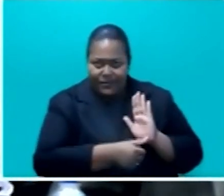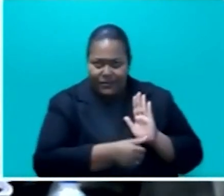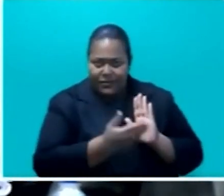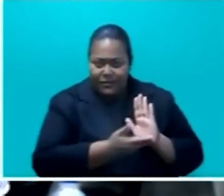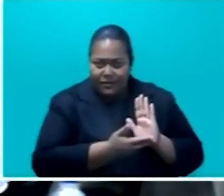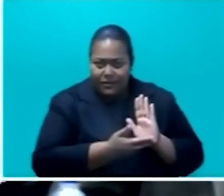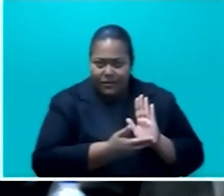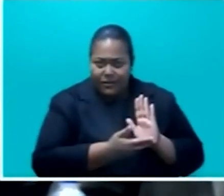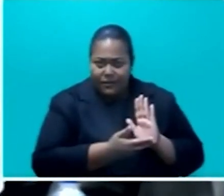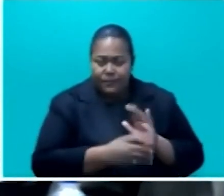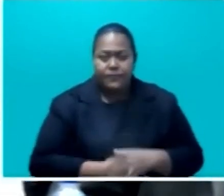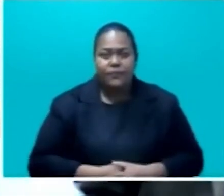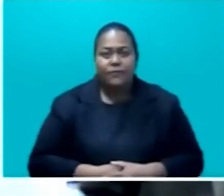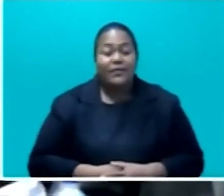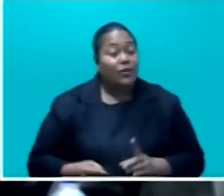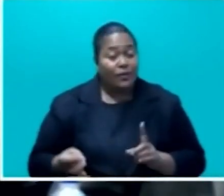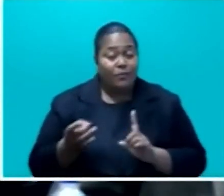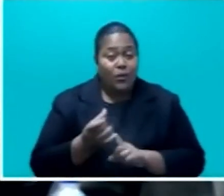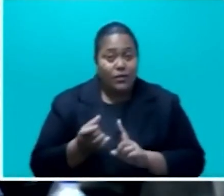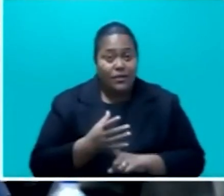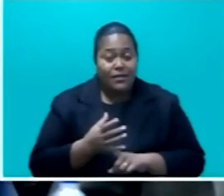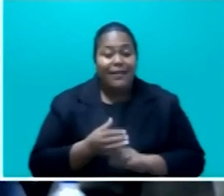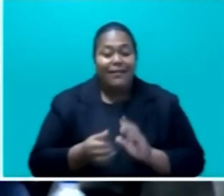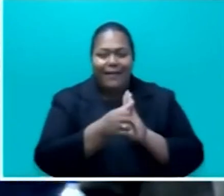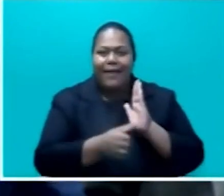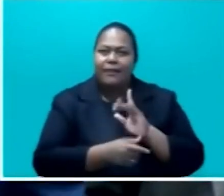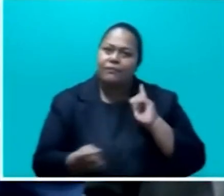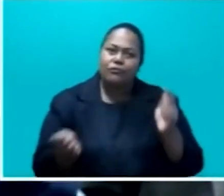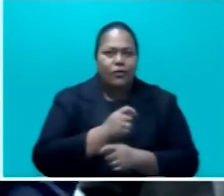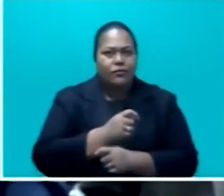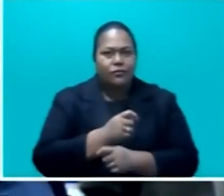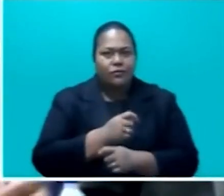of this, it is imperative that the Act be repealed.